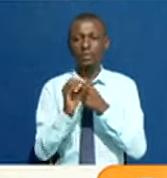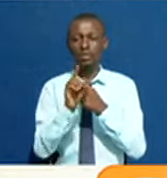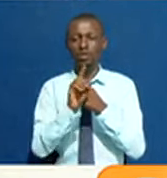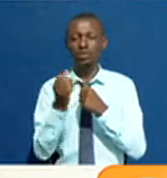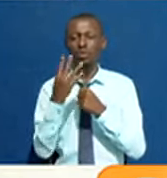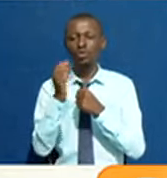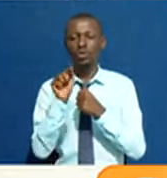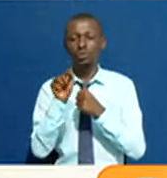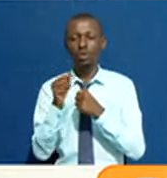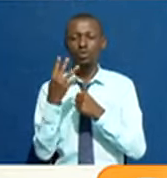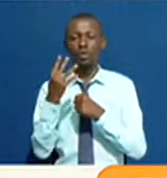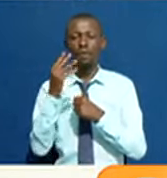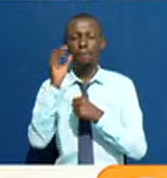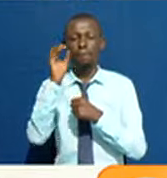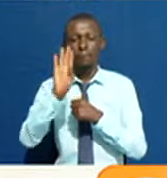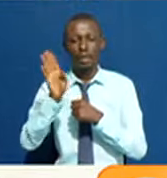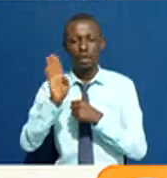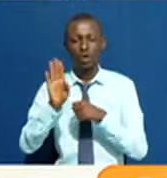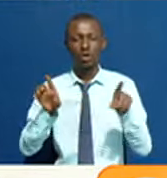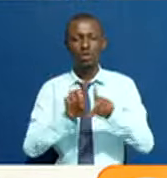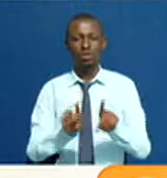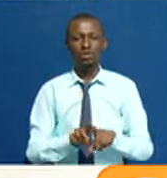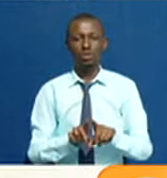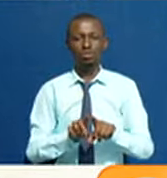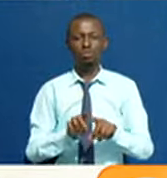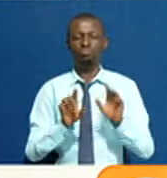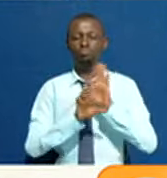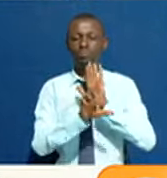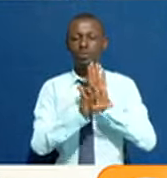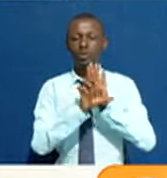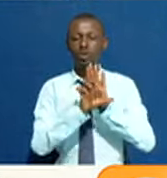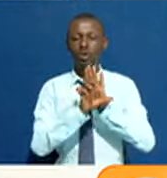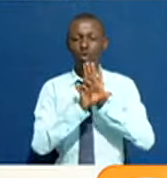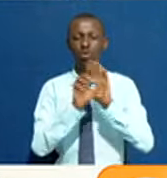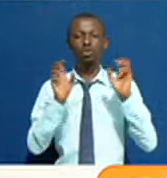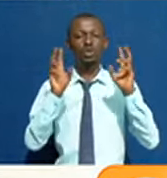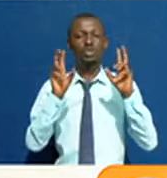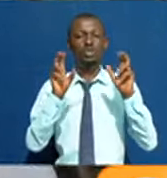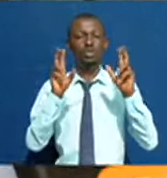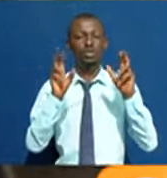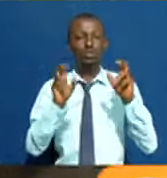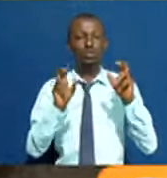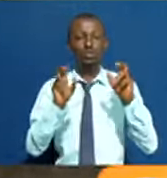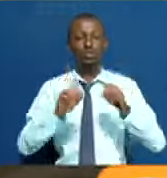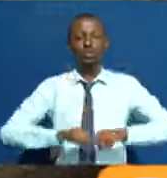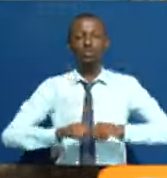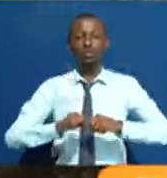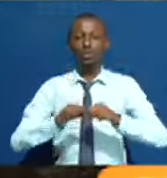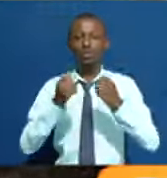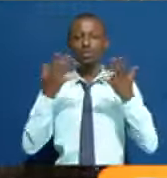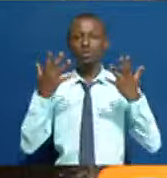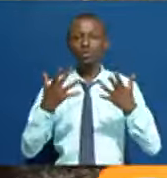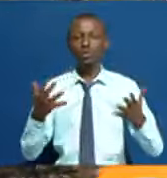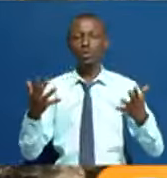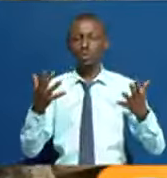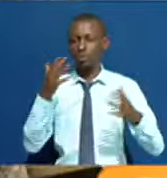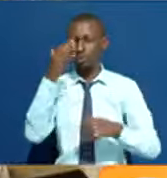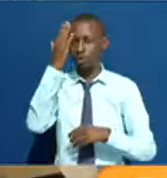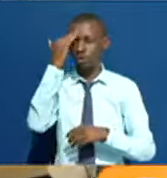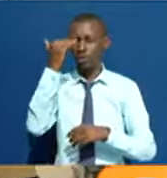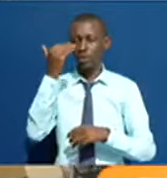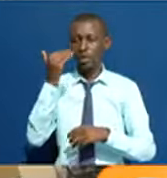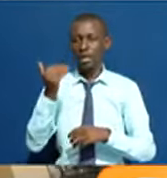staff restructuring costs and inherited legal claims. The group CEO, Paul Russo, attributed this performance to